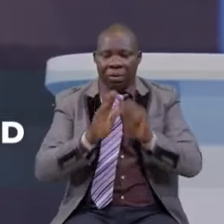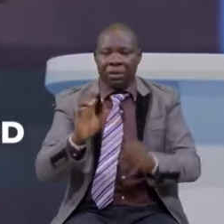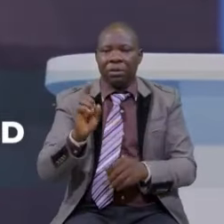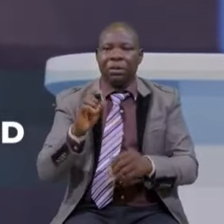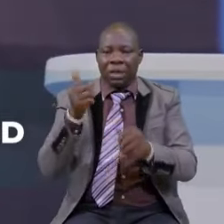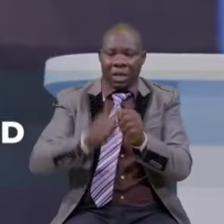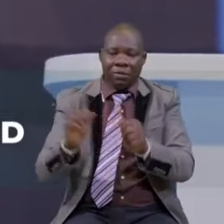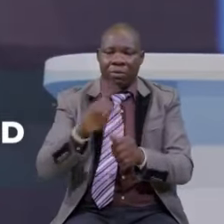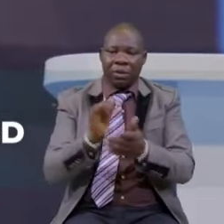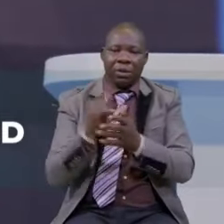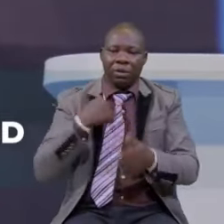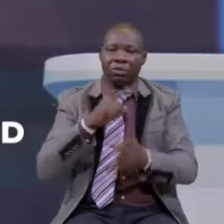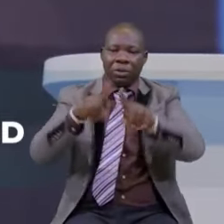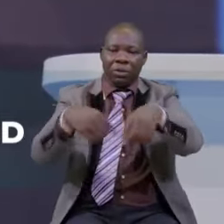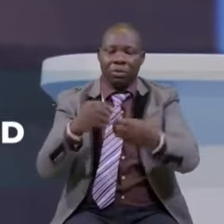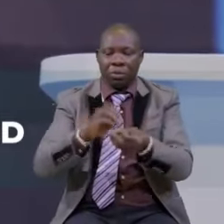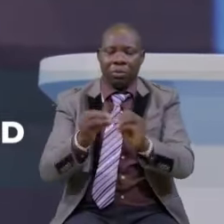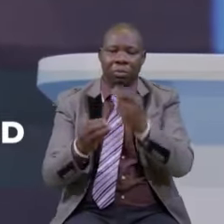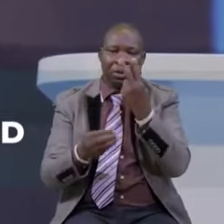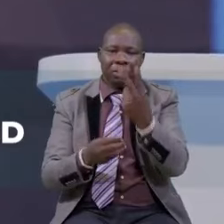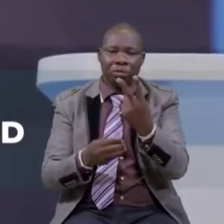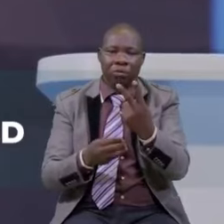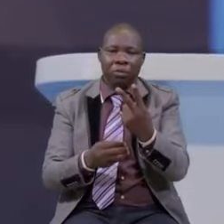everywhere we go. Number two, bearing